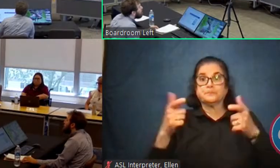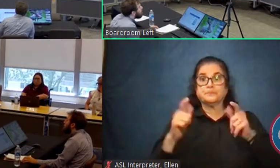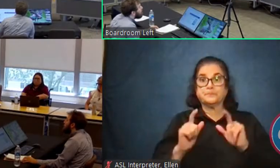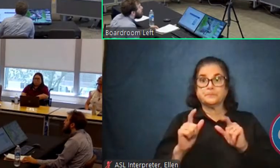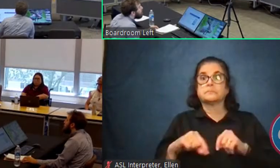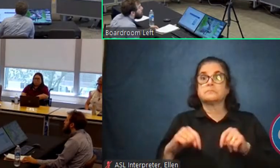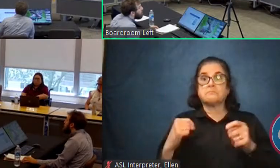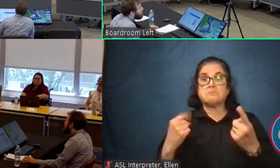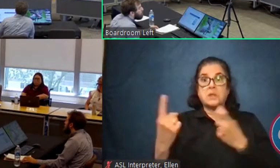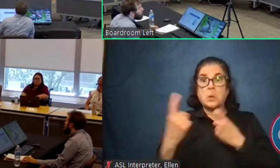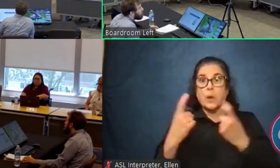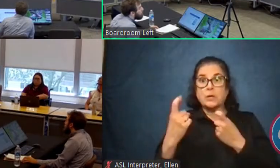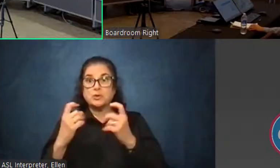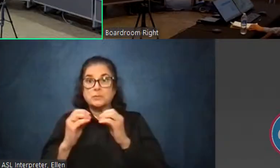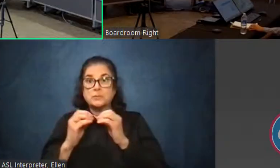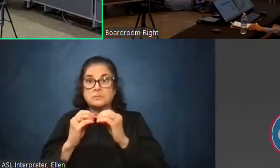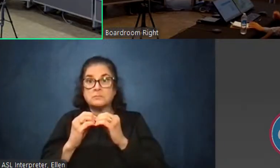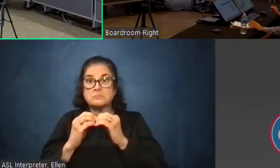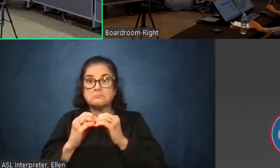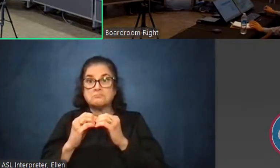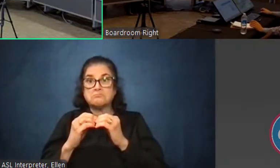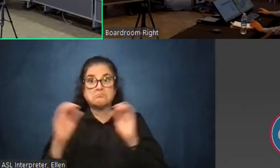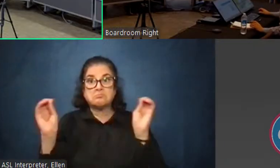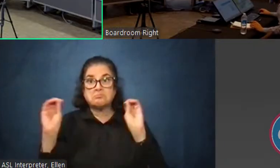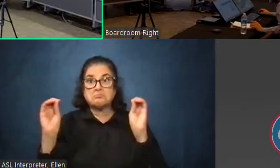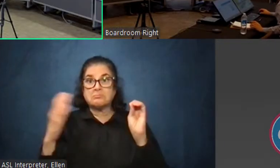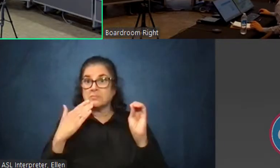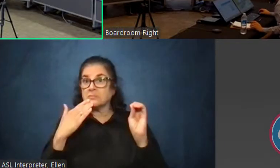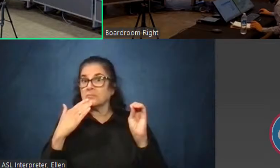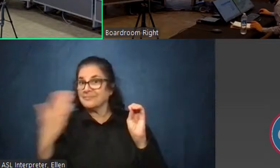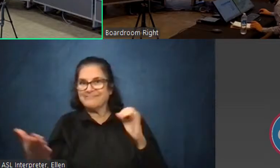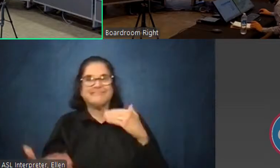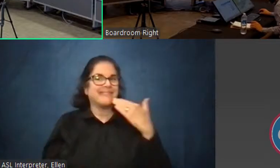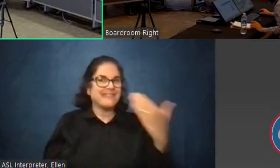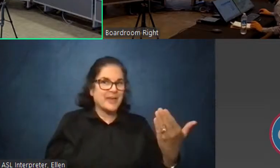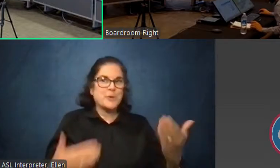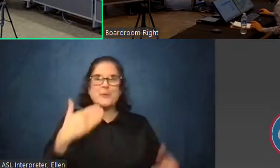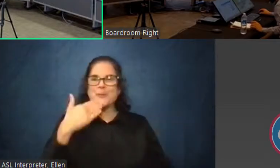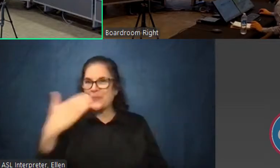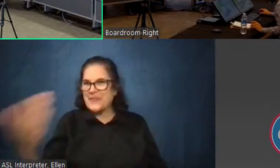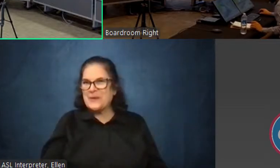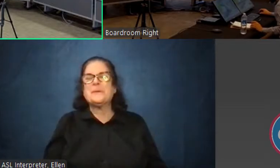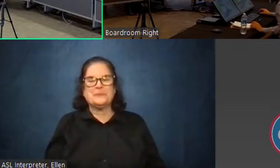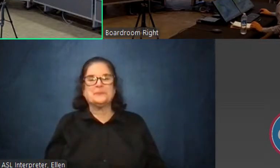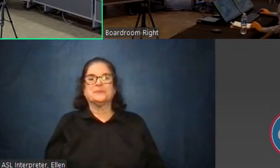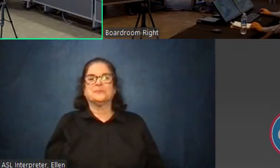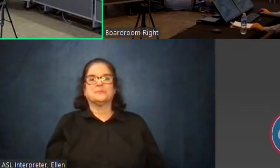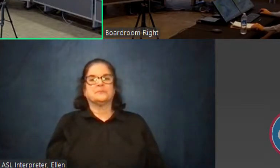No? Thank you. Okay, thank you. Appreciate it. Thank you.